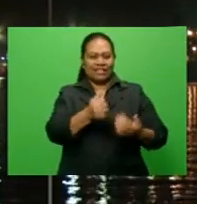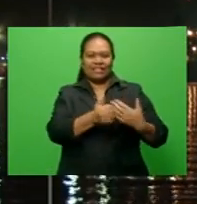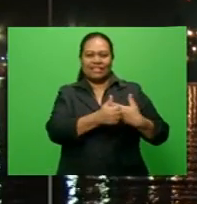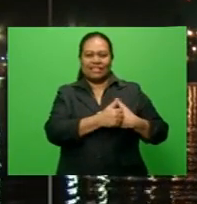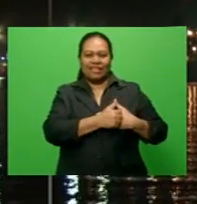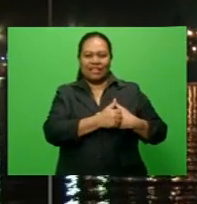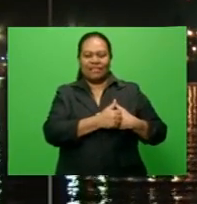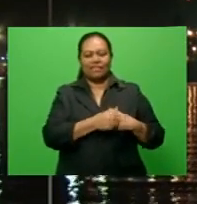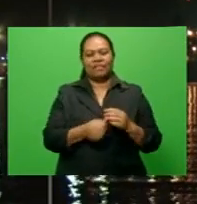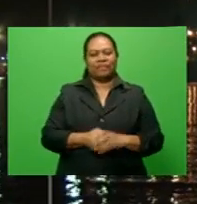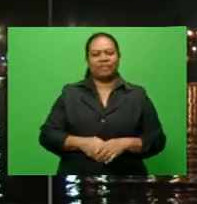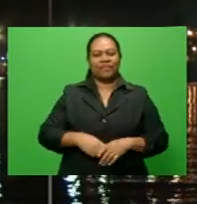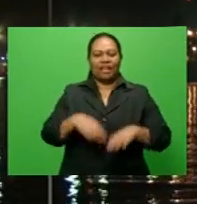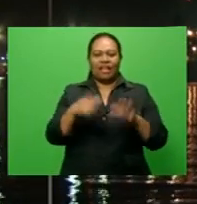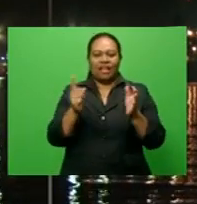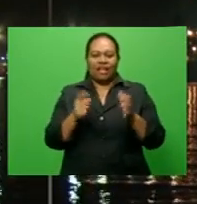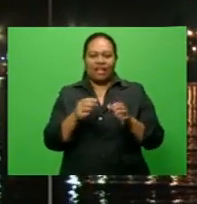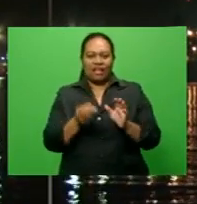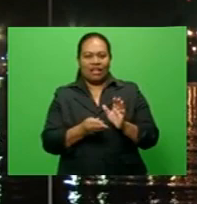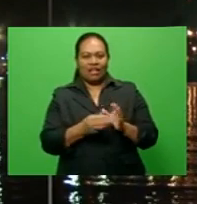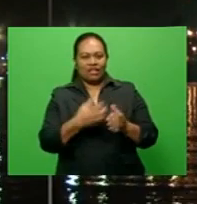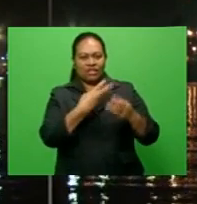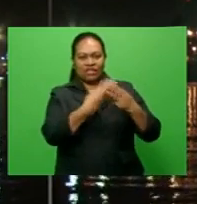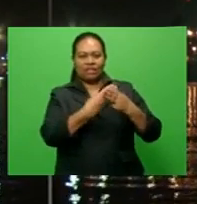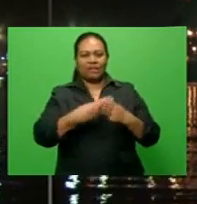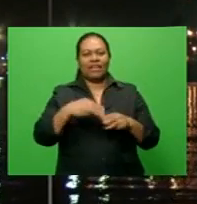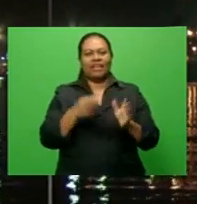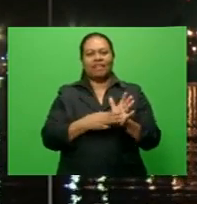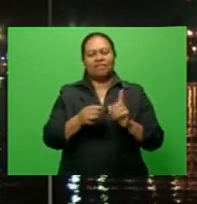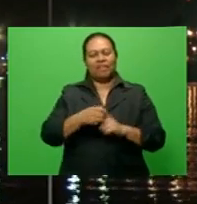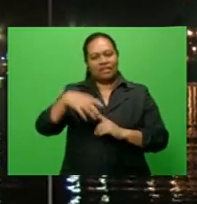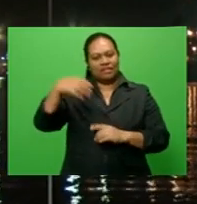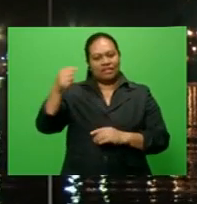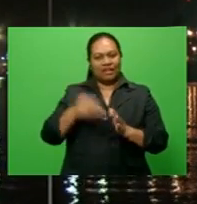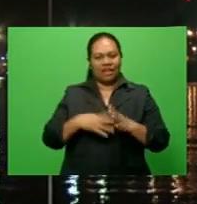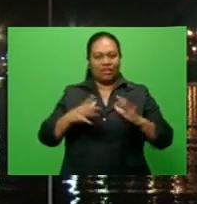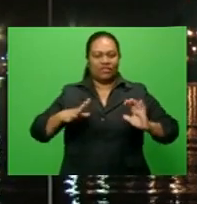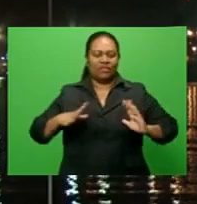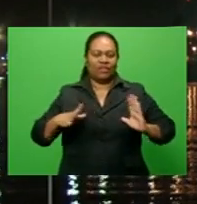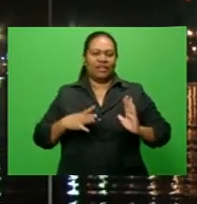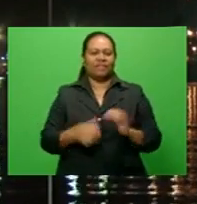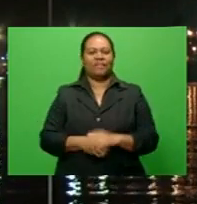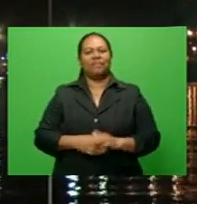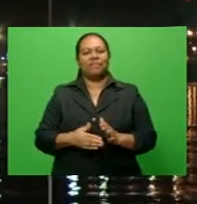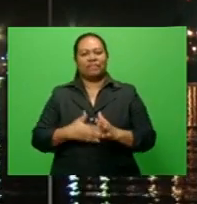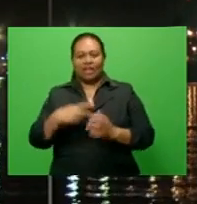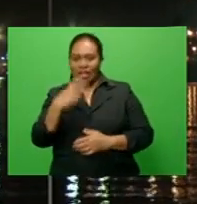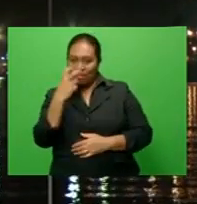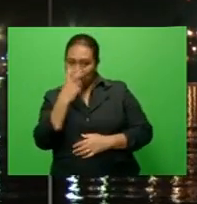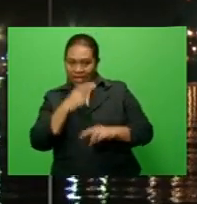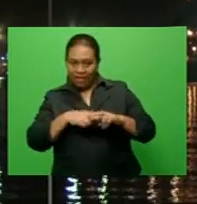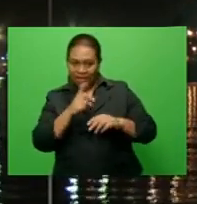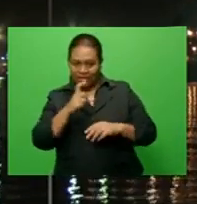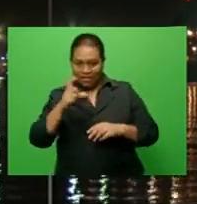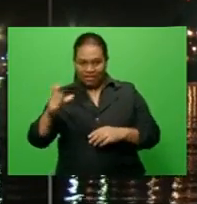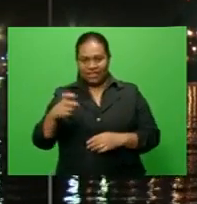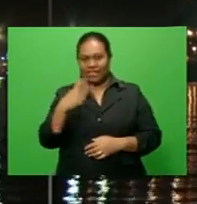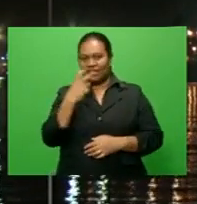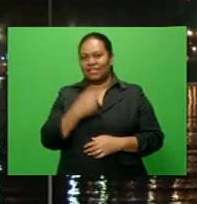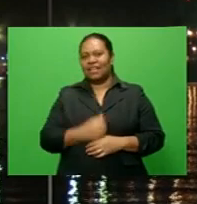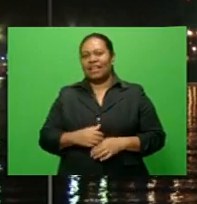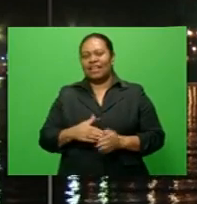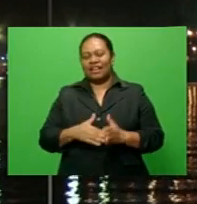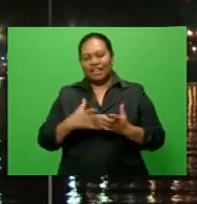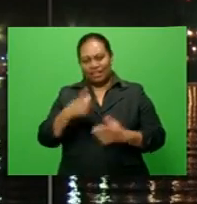Sidelpa MP Linda Tambuya acquitted, and action plan will allow FCCC to monitor duty and tax reduction. Now for